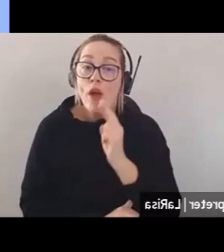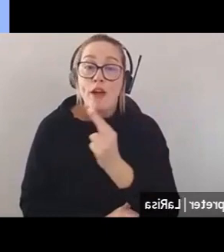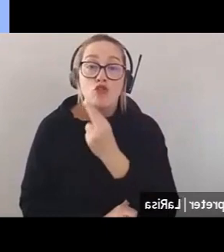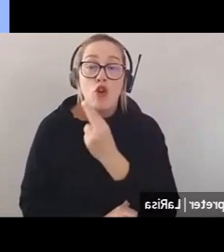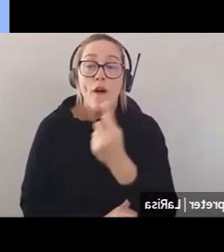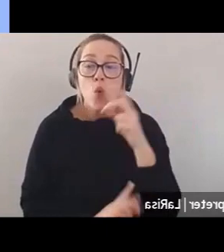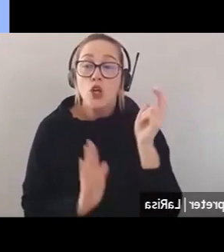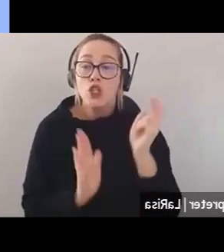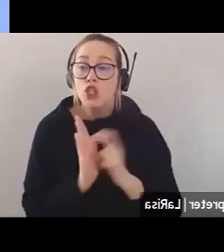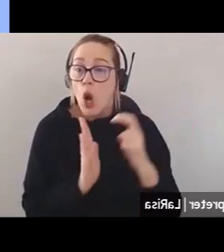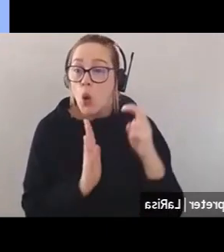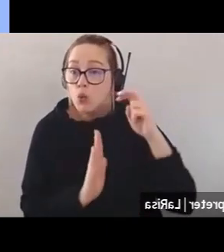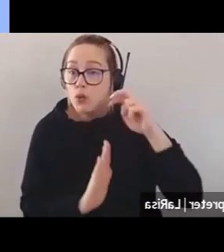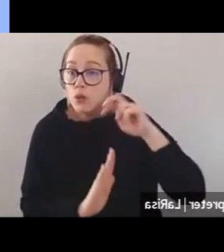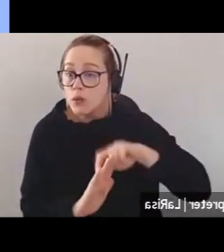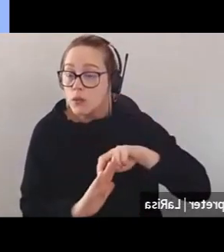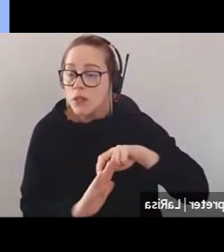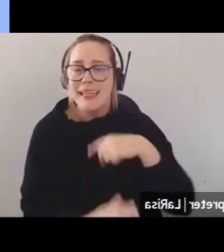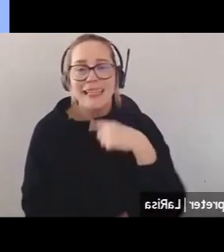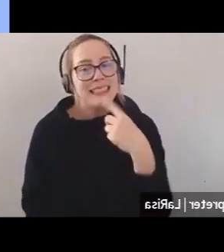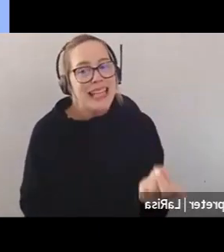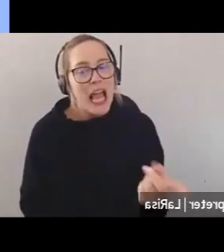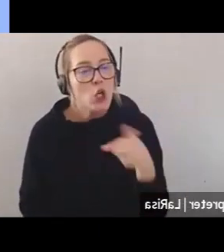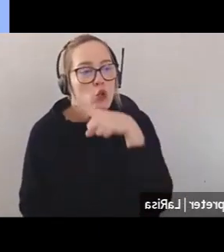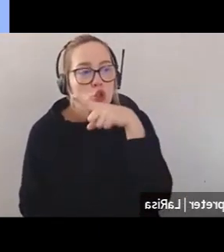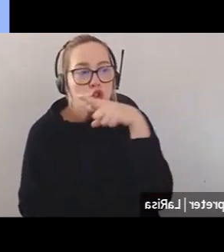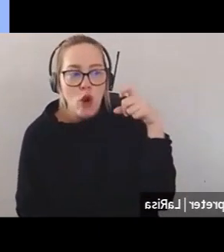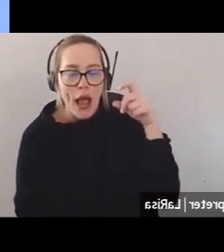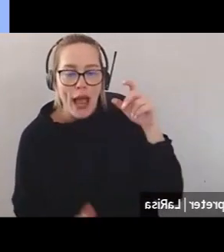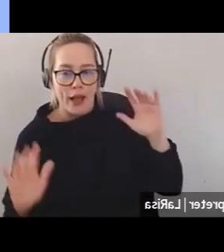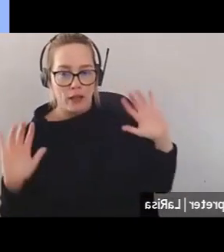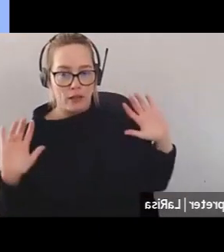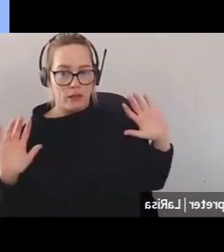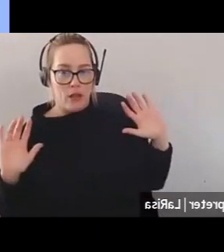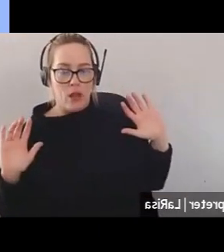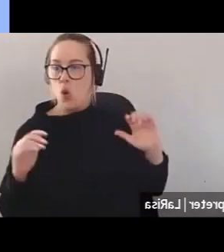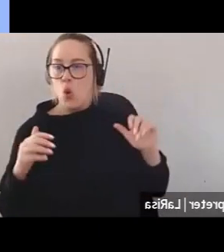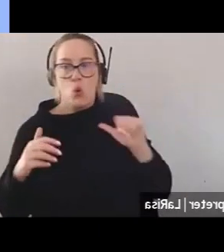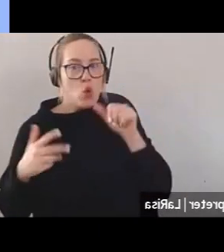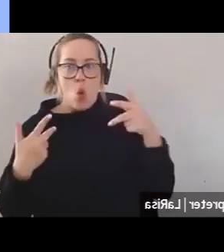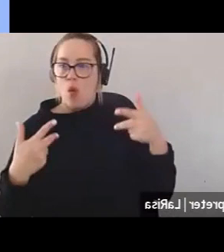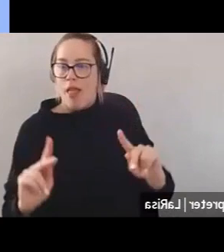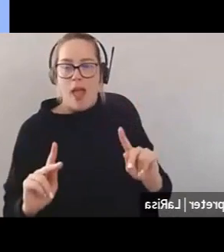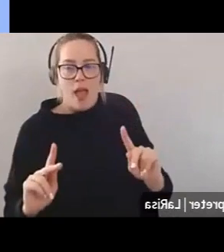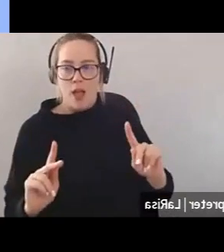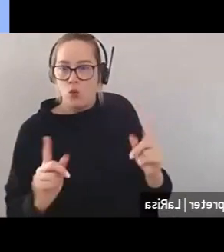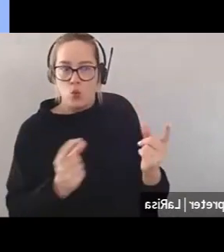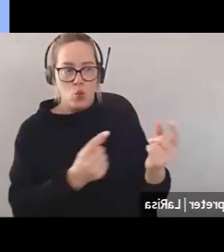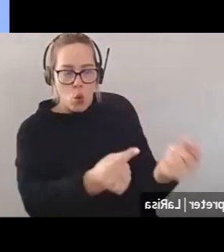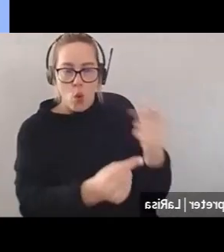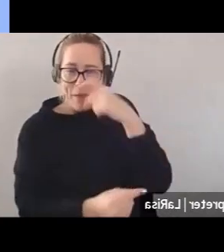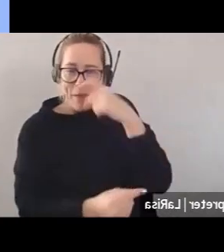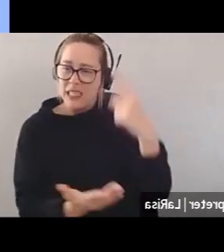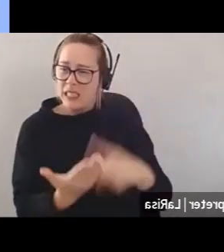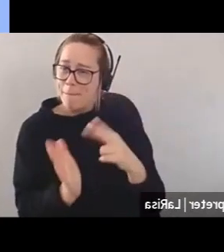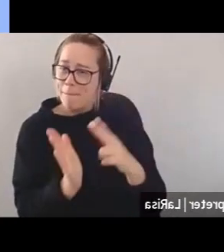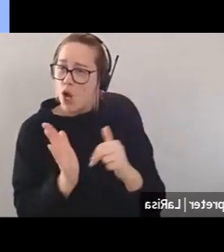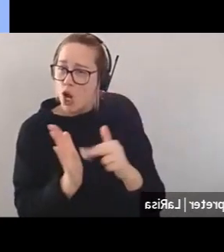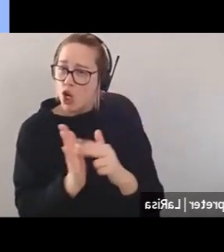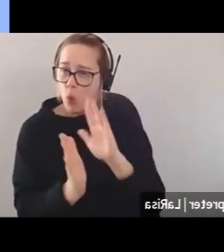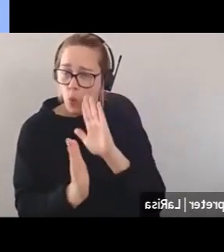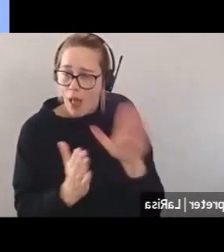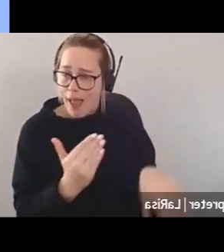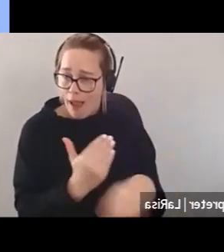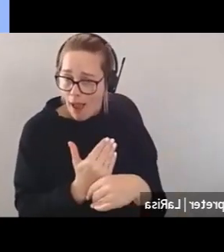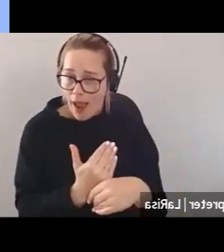before, they definitely butter the toast. So make sure you tell them dry toast, and that's, even though that sounds horrible. Or